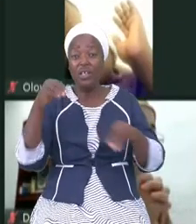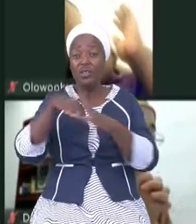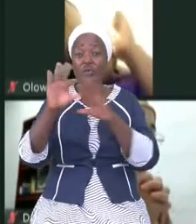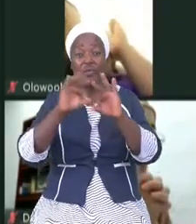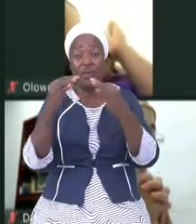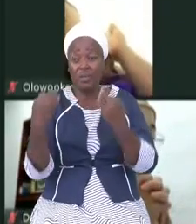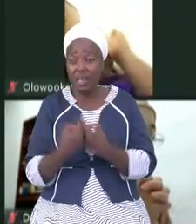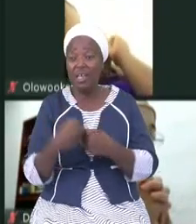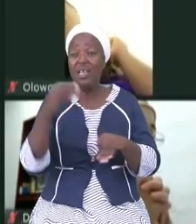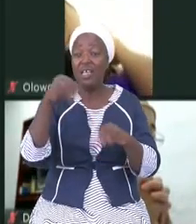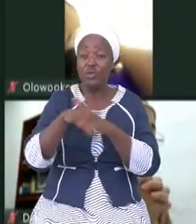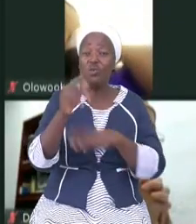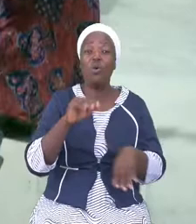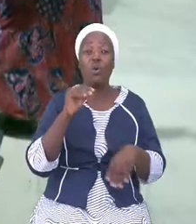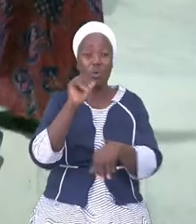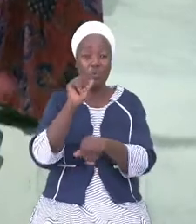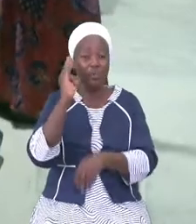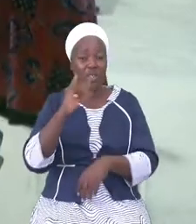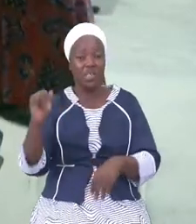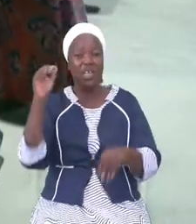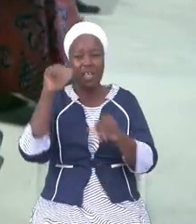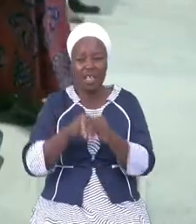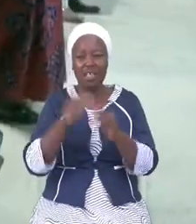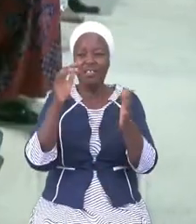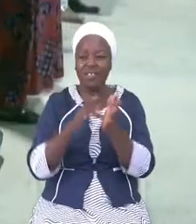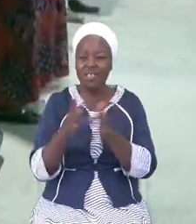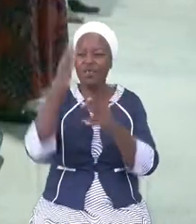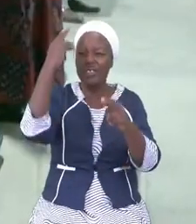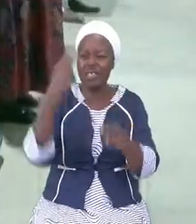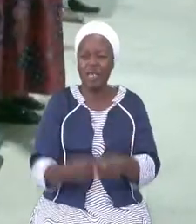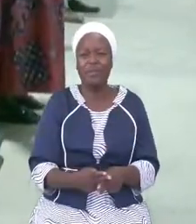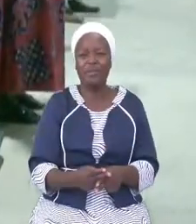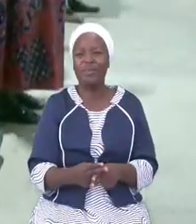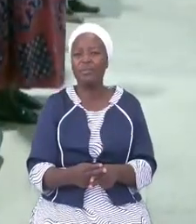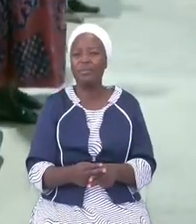family, into your ministry, in Jesus' name.